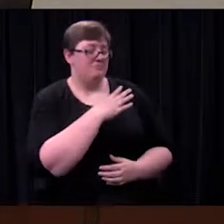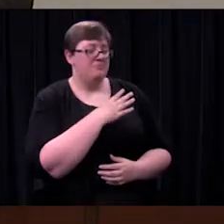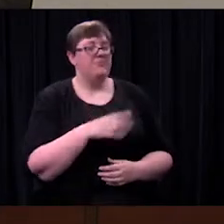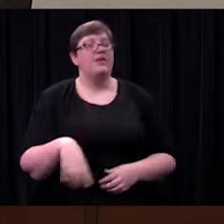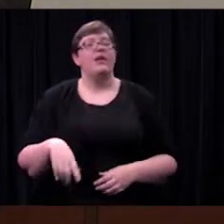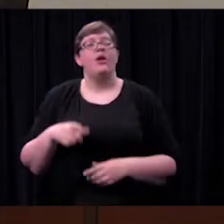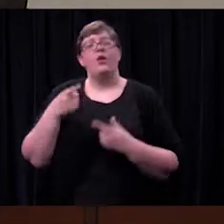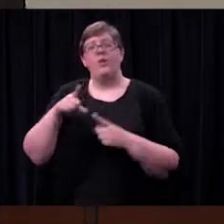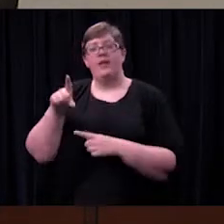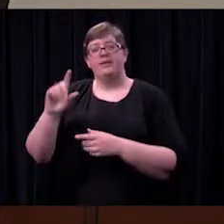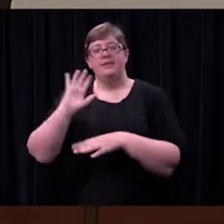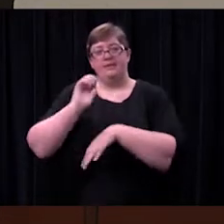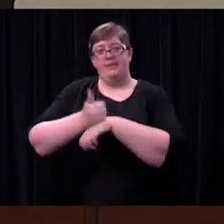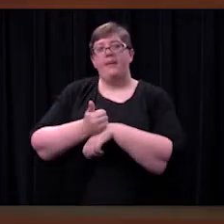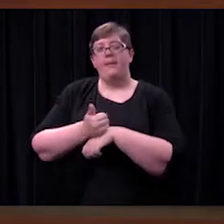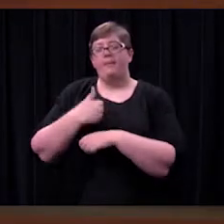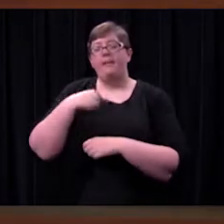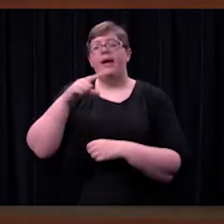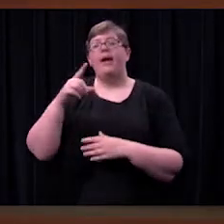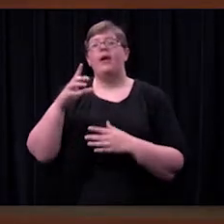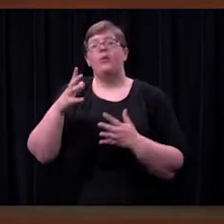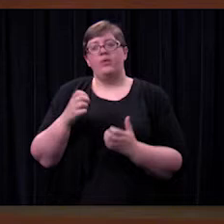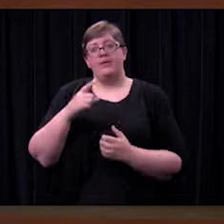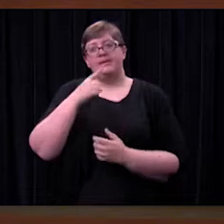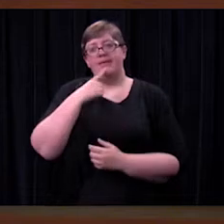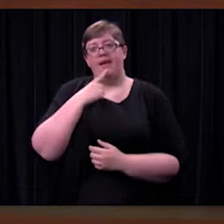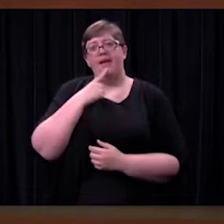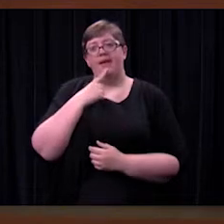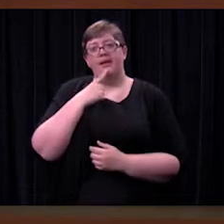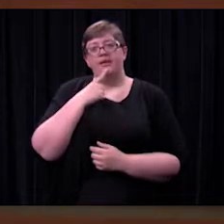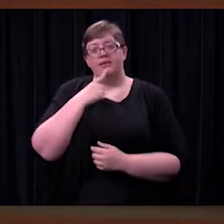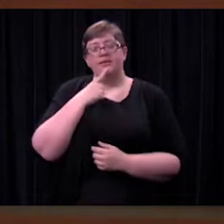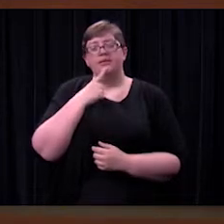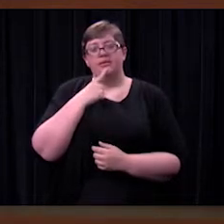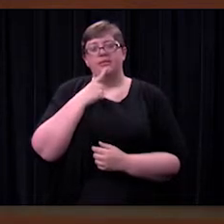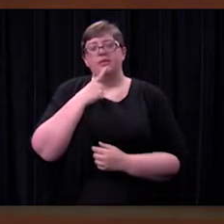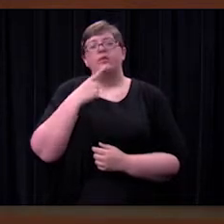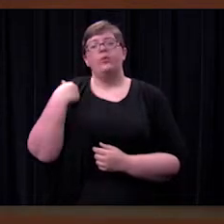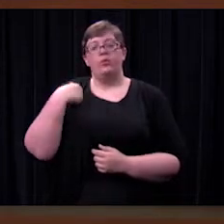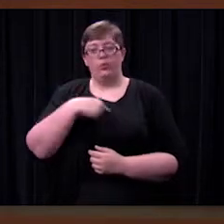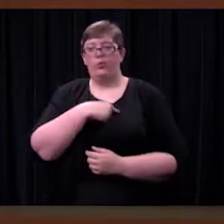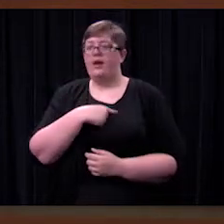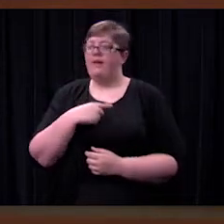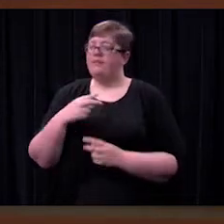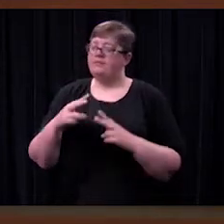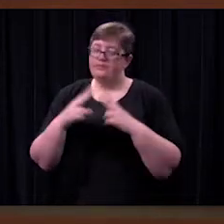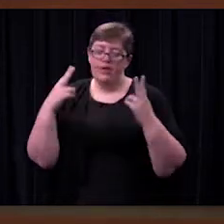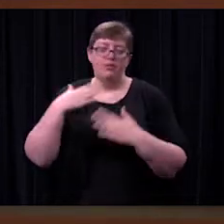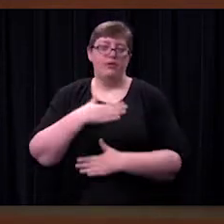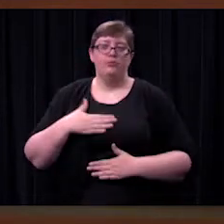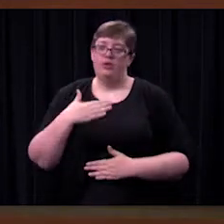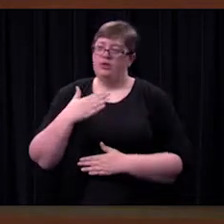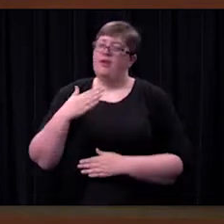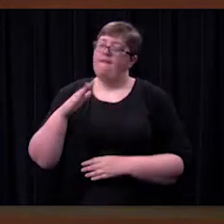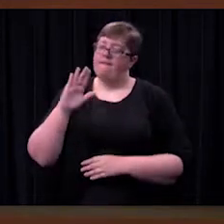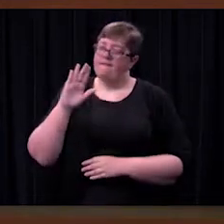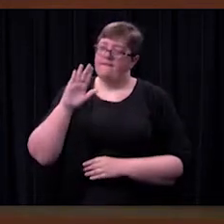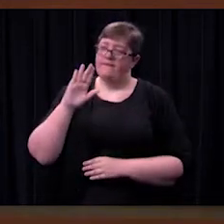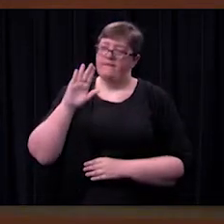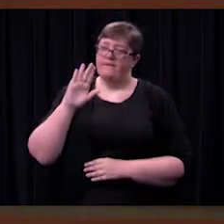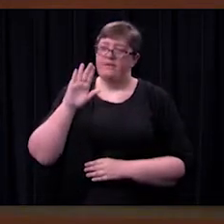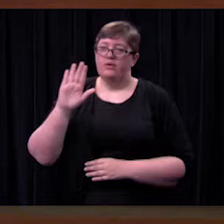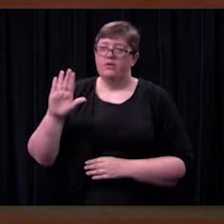set up, I do want to say that we are all very appreciative of the service